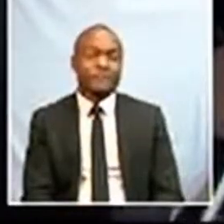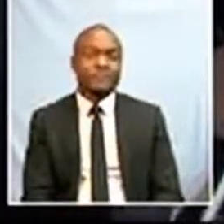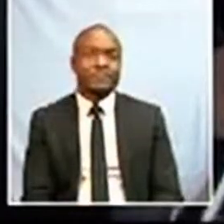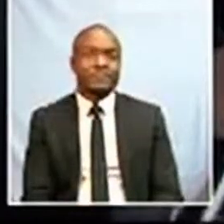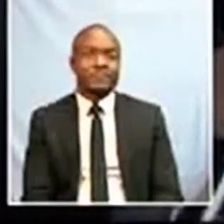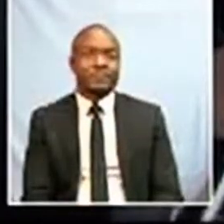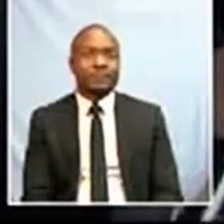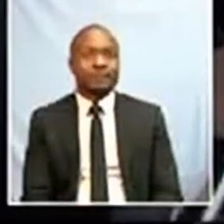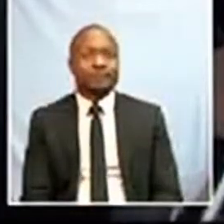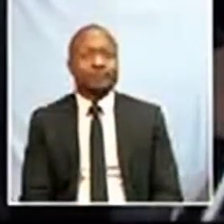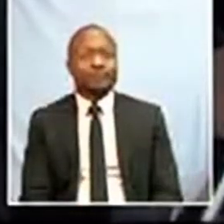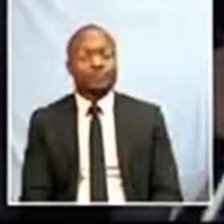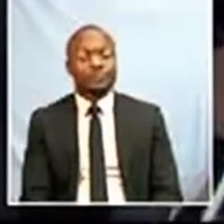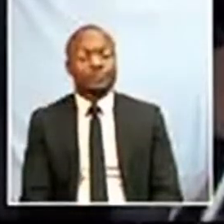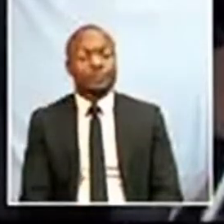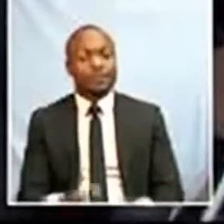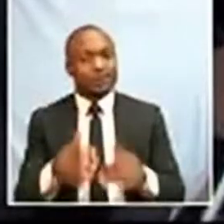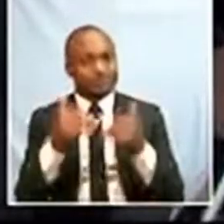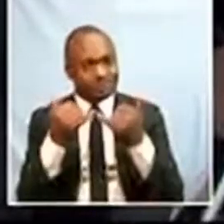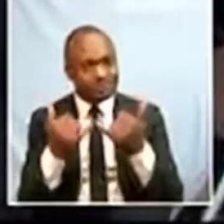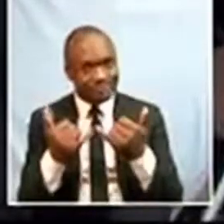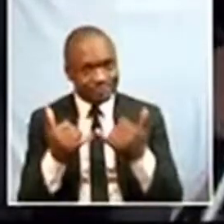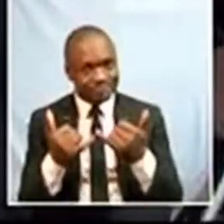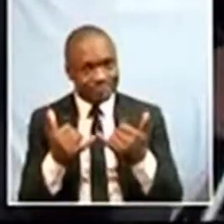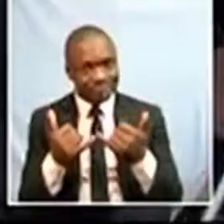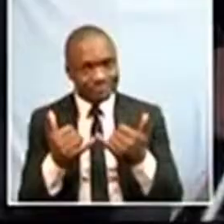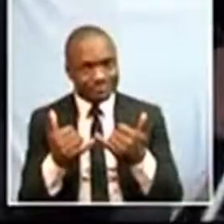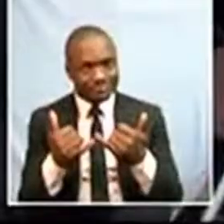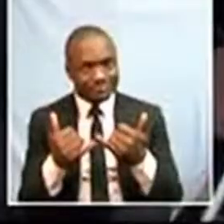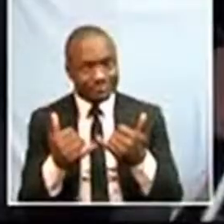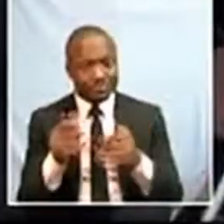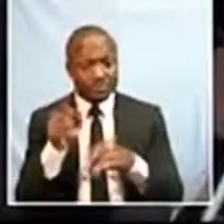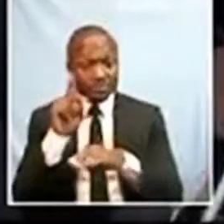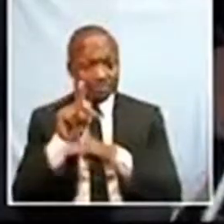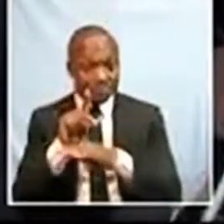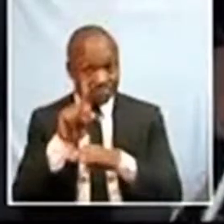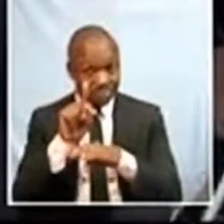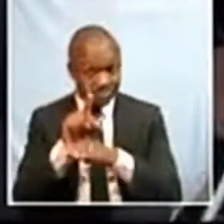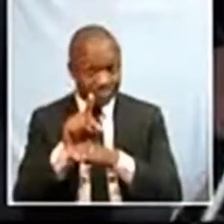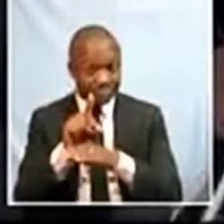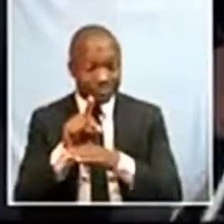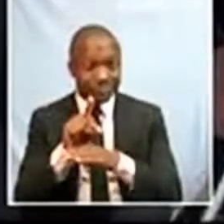you, like right now, the project at